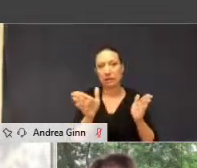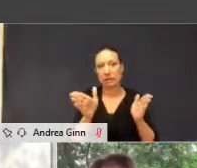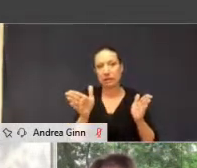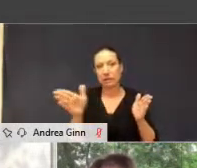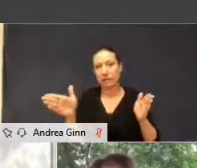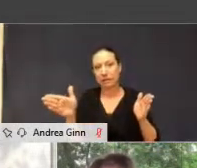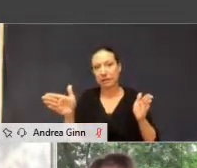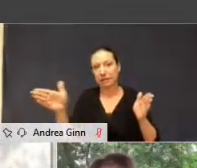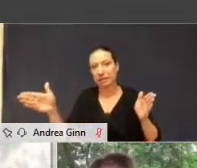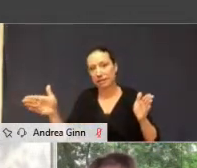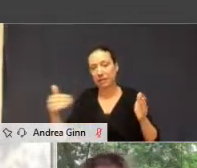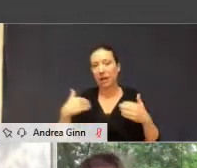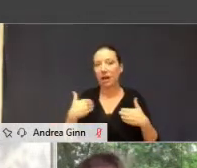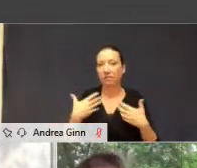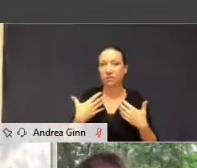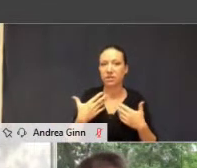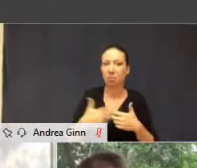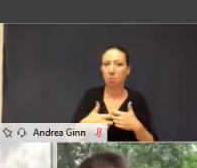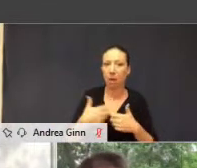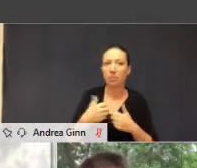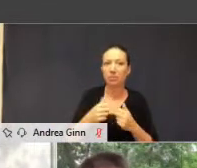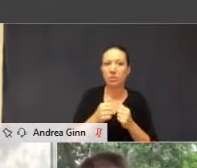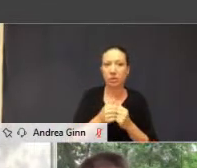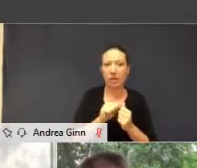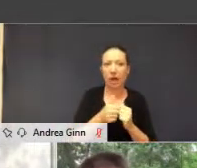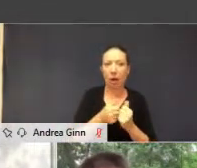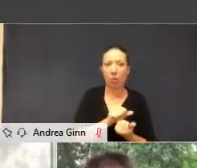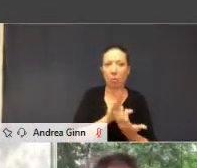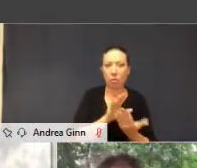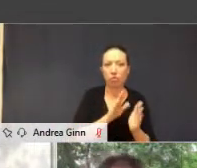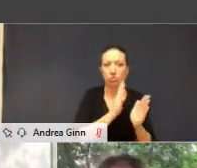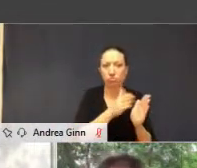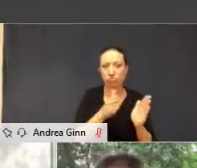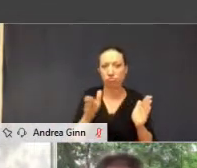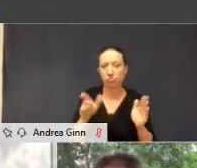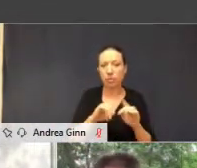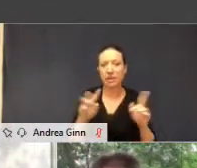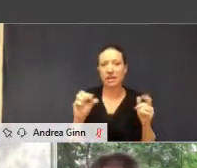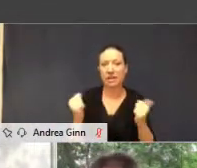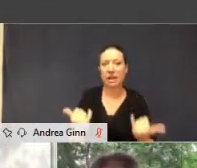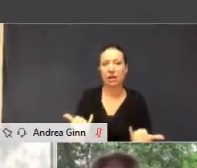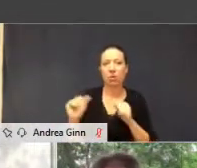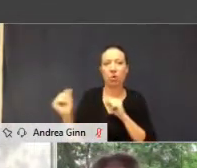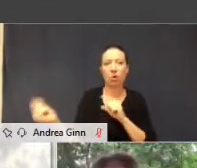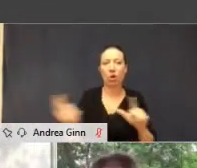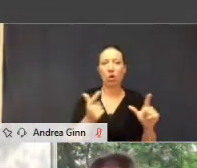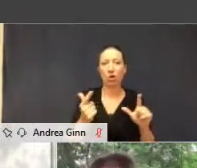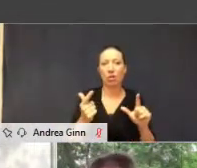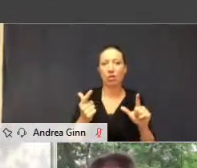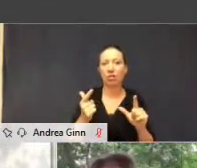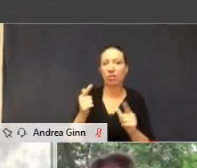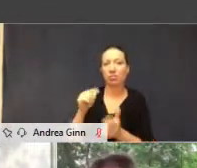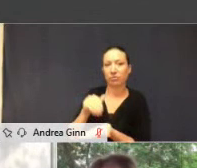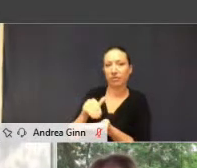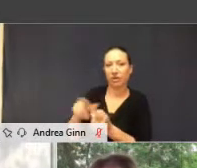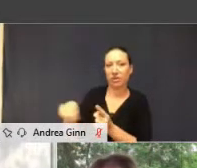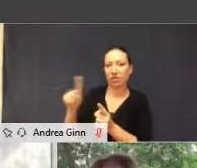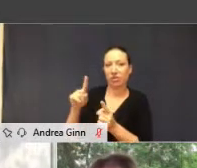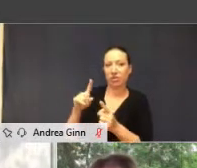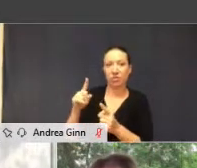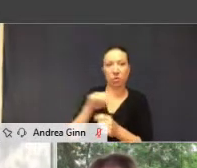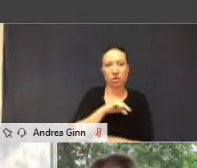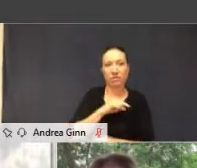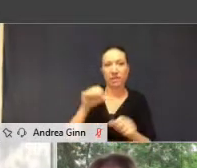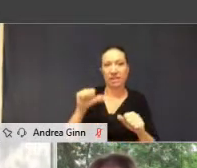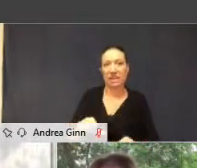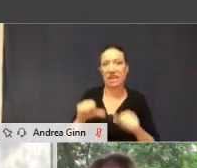in the methodology, but now all providers are eligible to go in until September 30th, and they really,